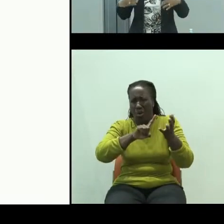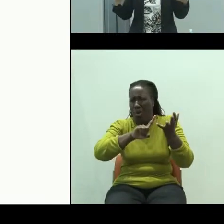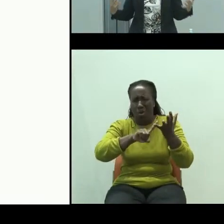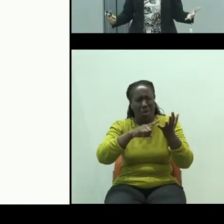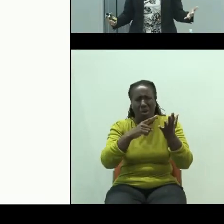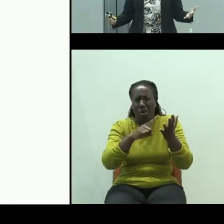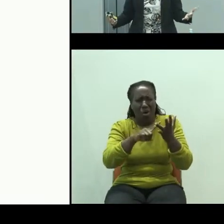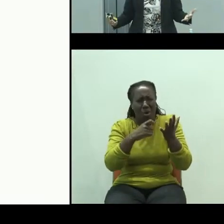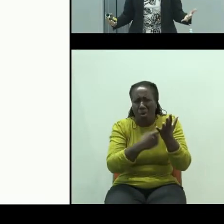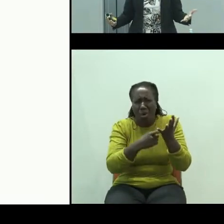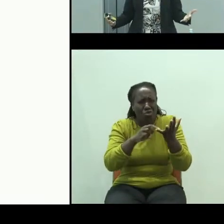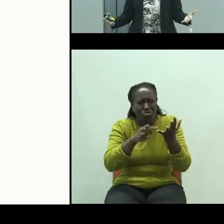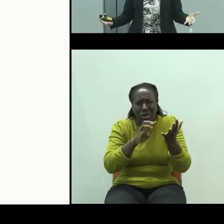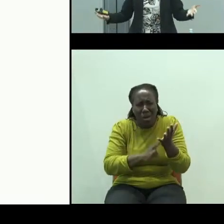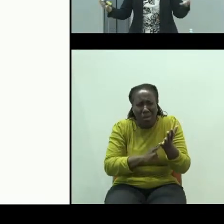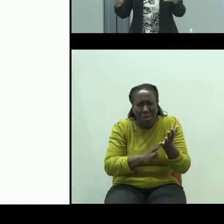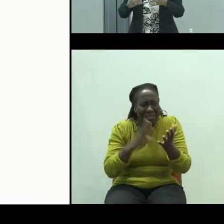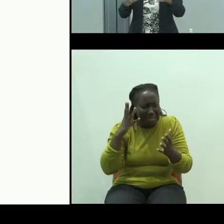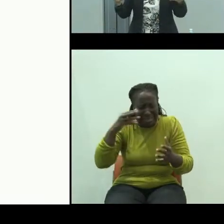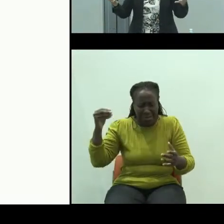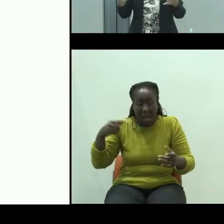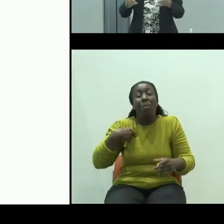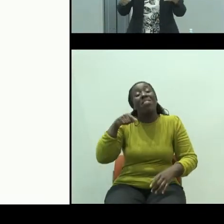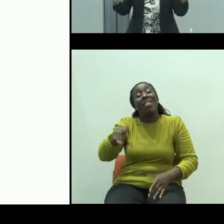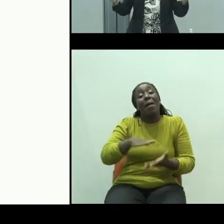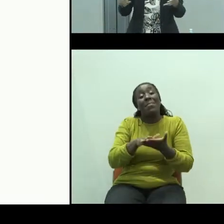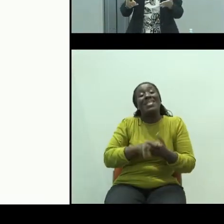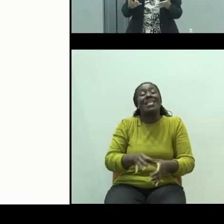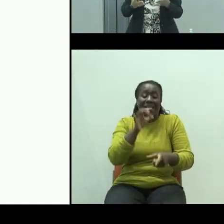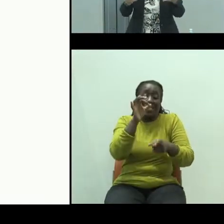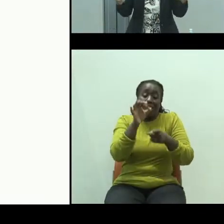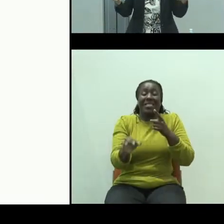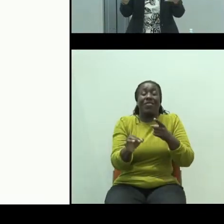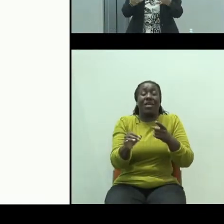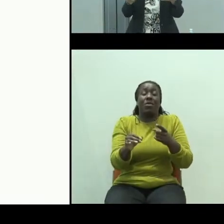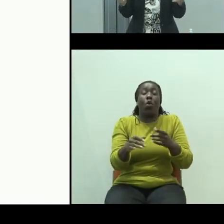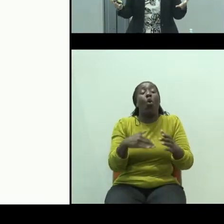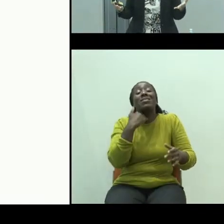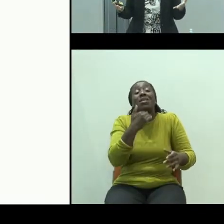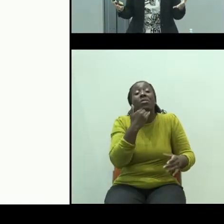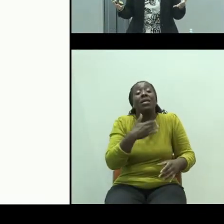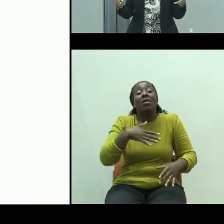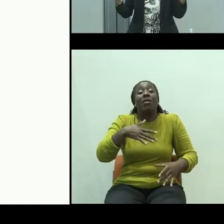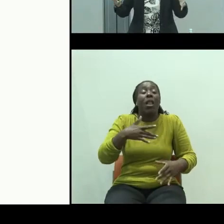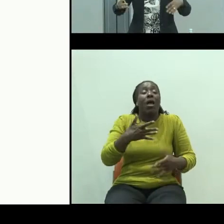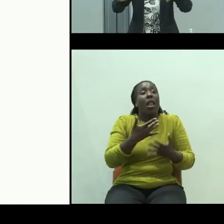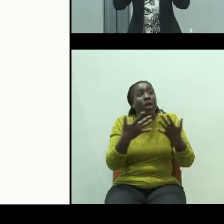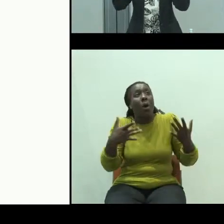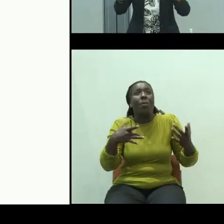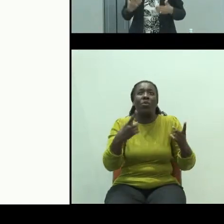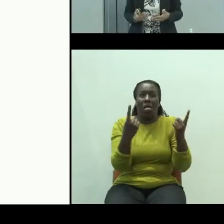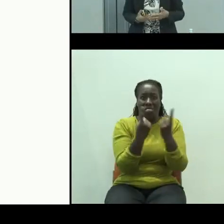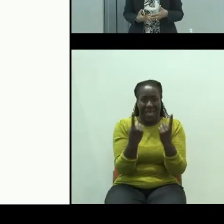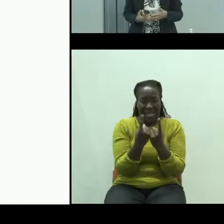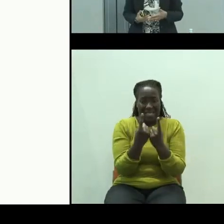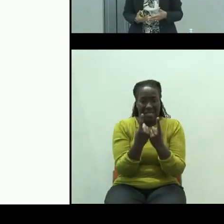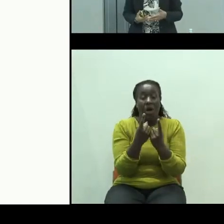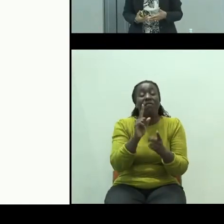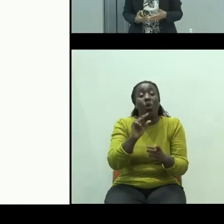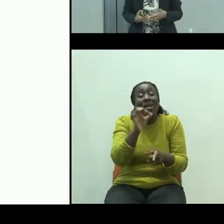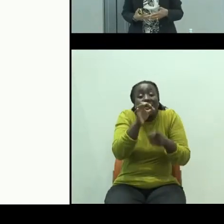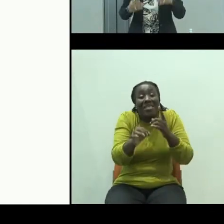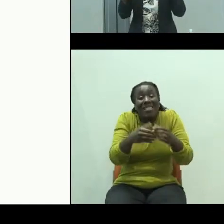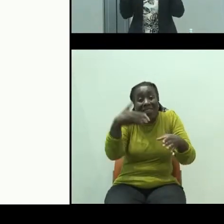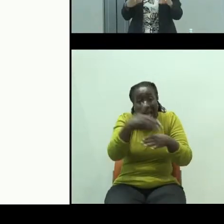think of a quorum as being a sufficient number of people or sufficient number of items for some action to take